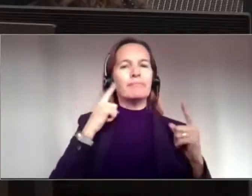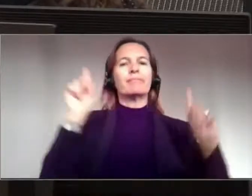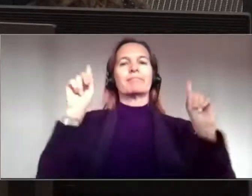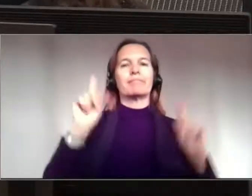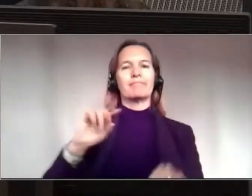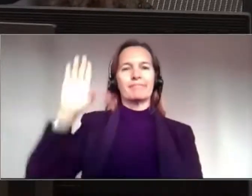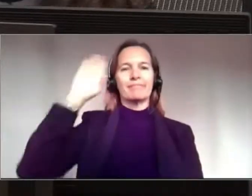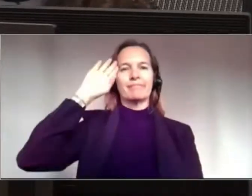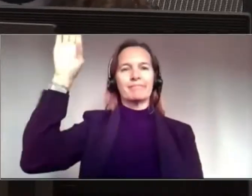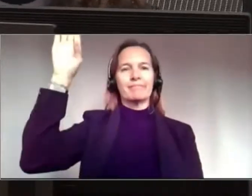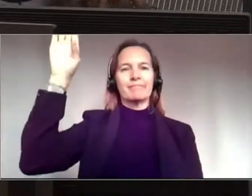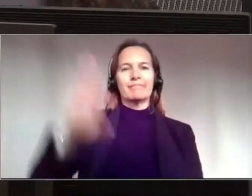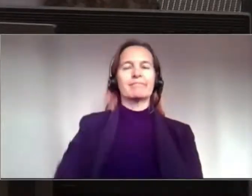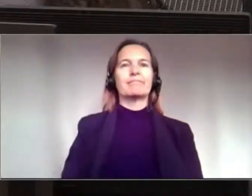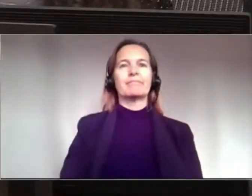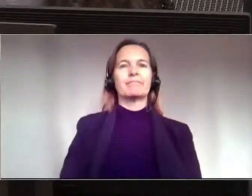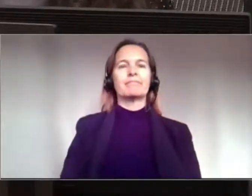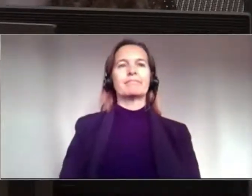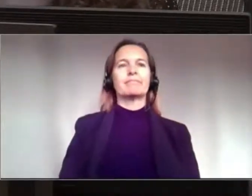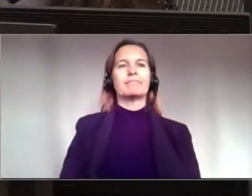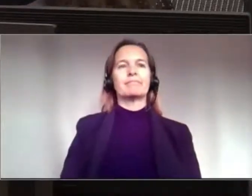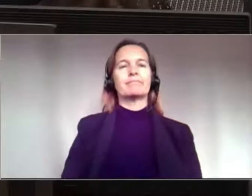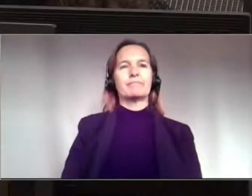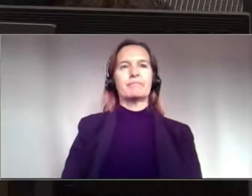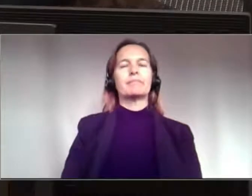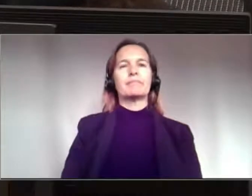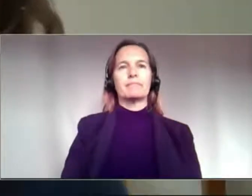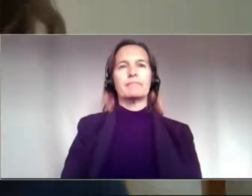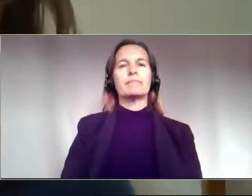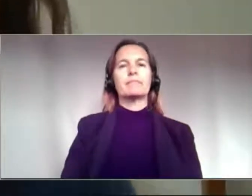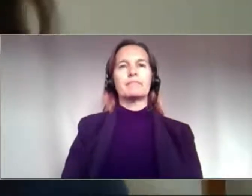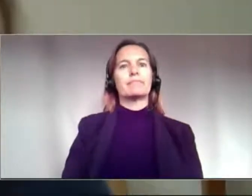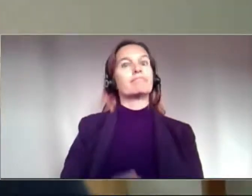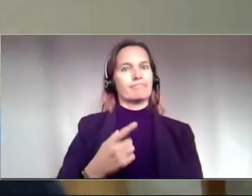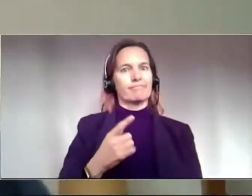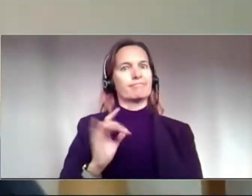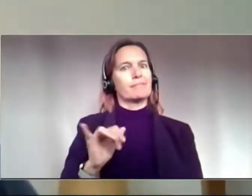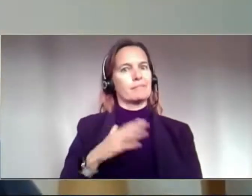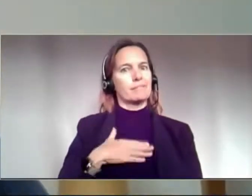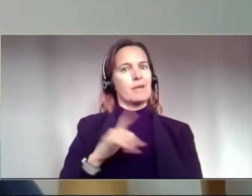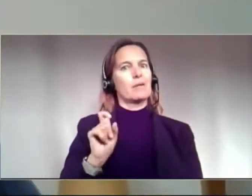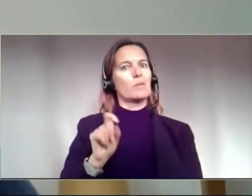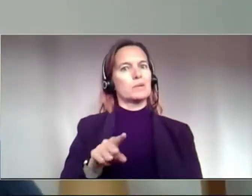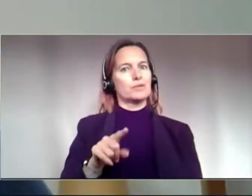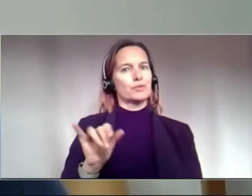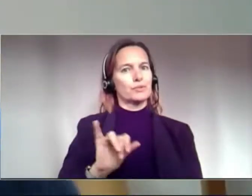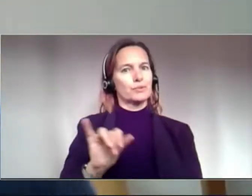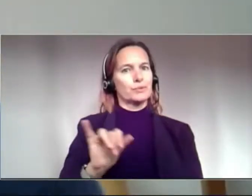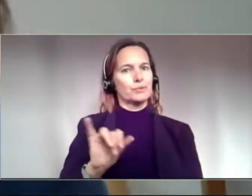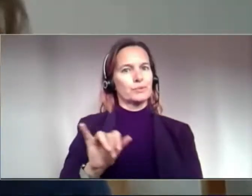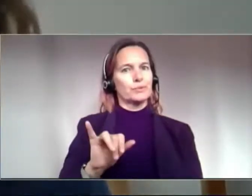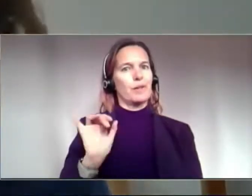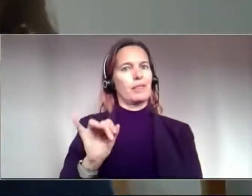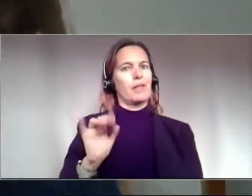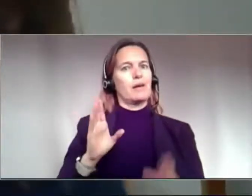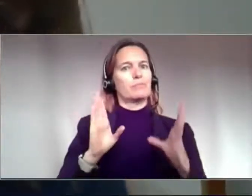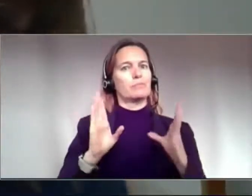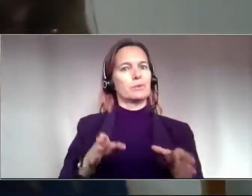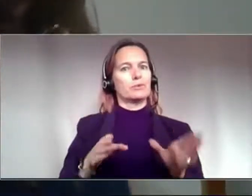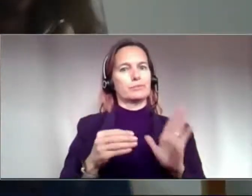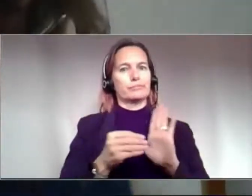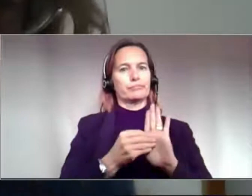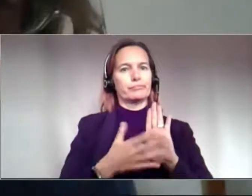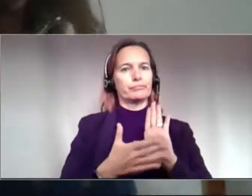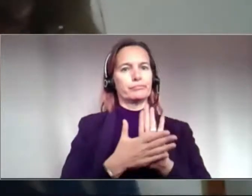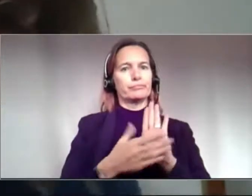Hi, I was going to ask about that also, the person that showed up as a